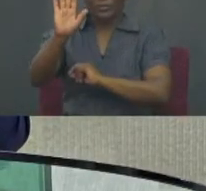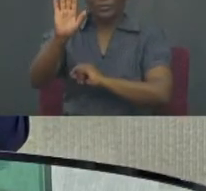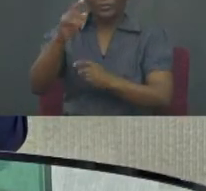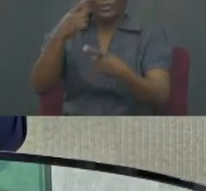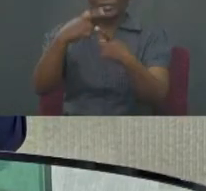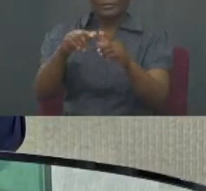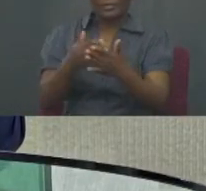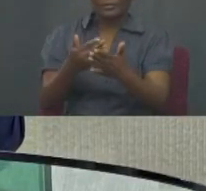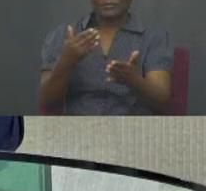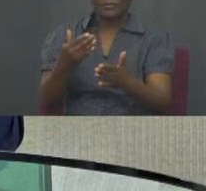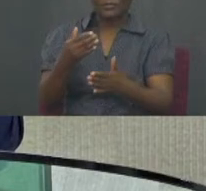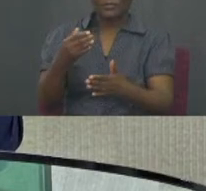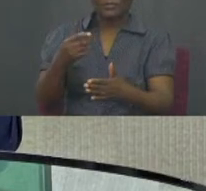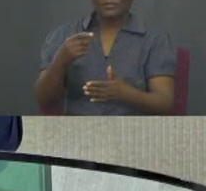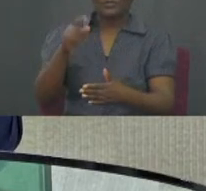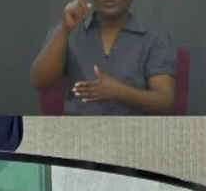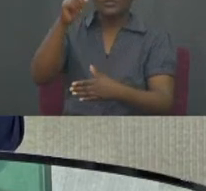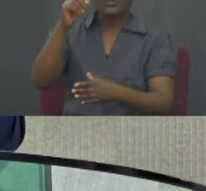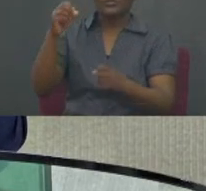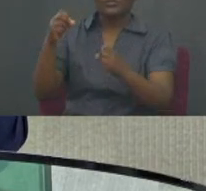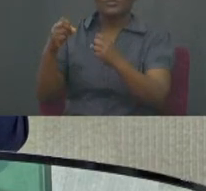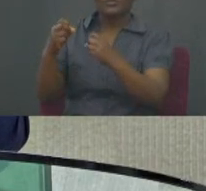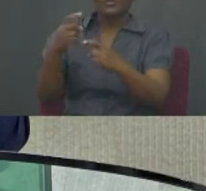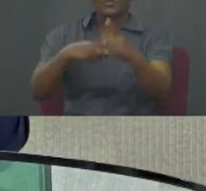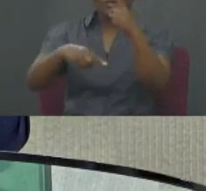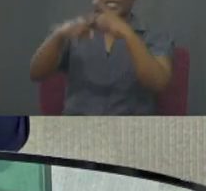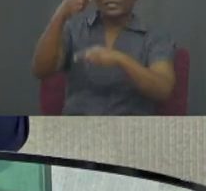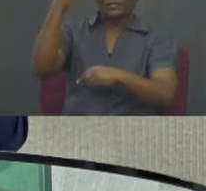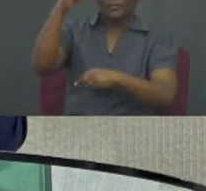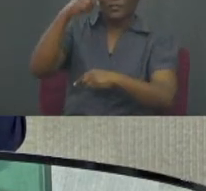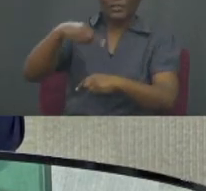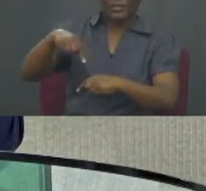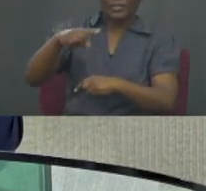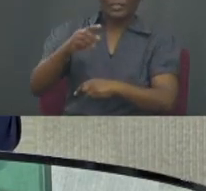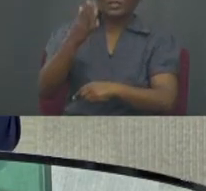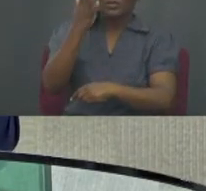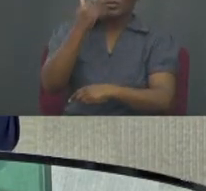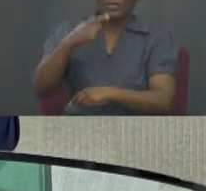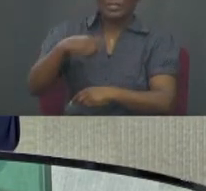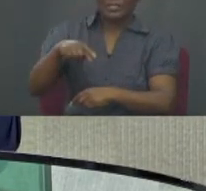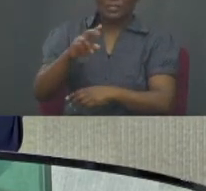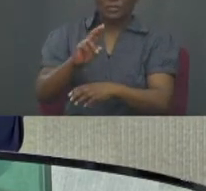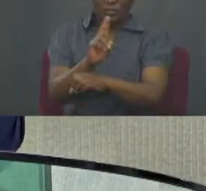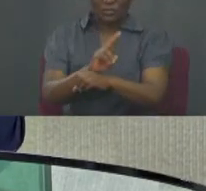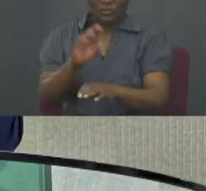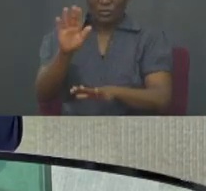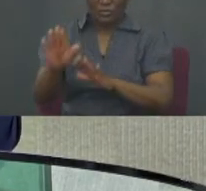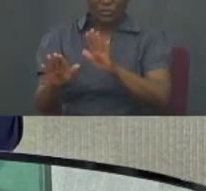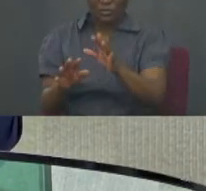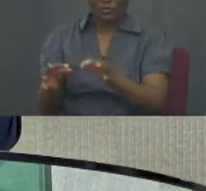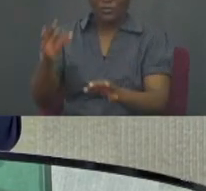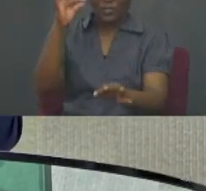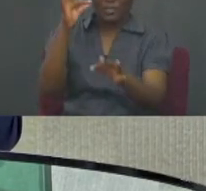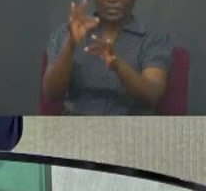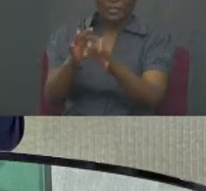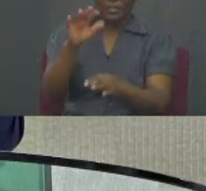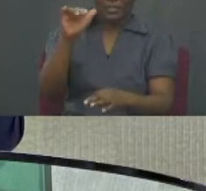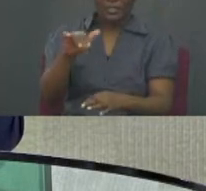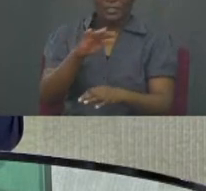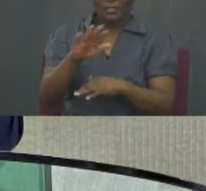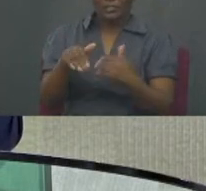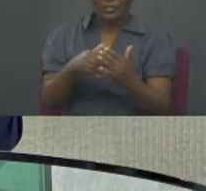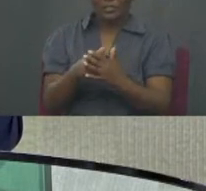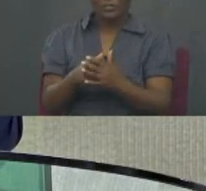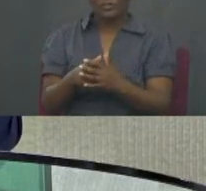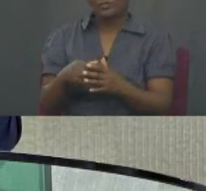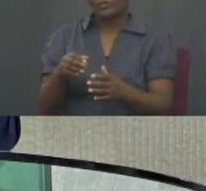But before you fight for us, you want us to take a step of faith. And that's all you